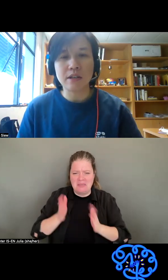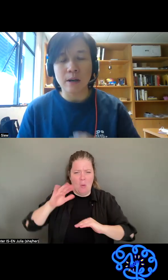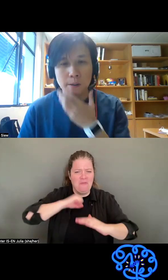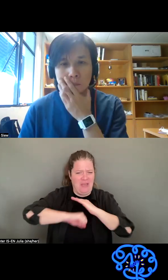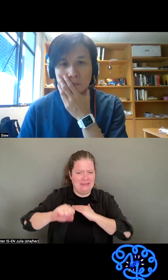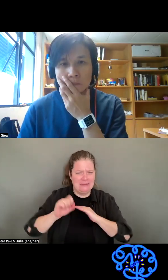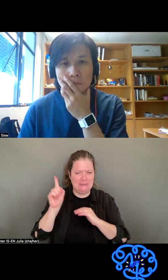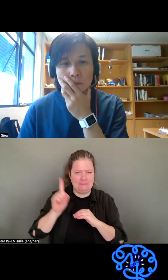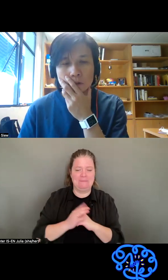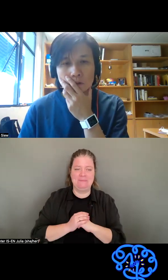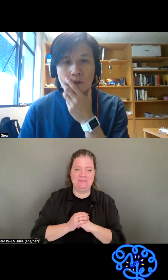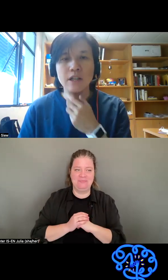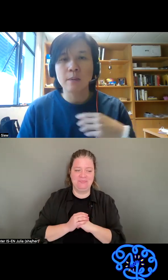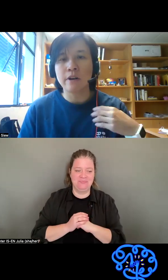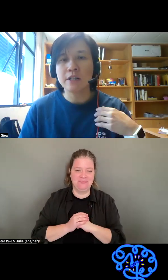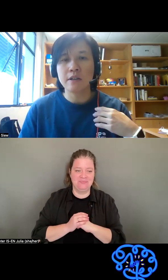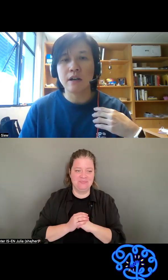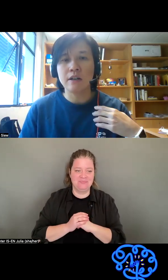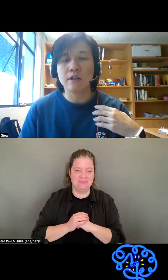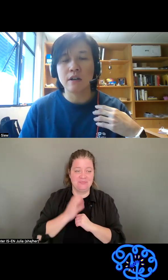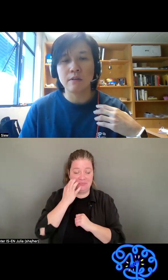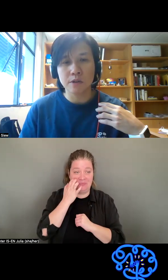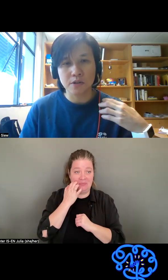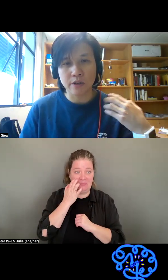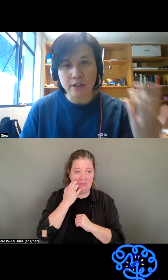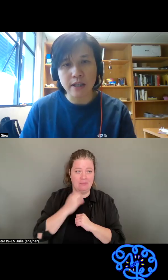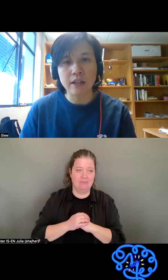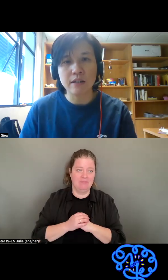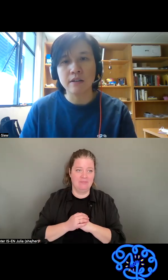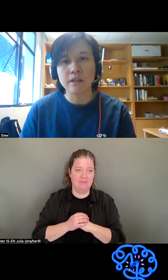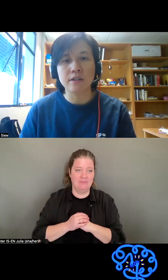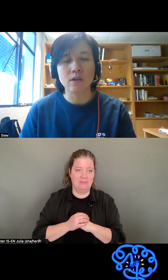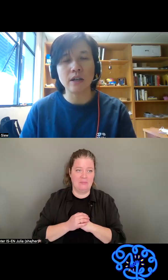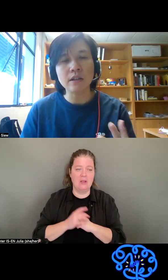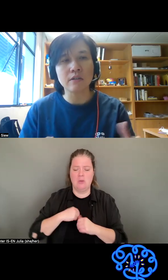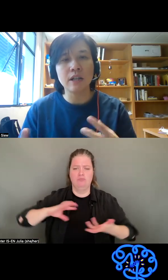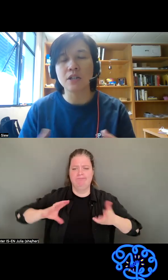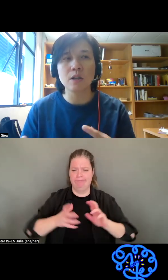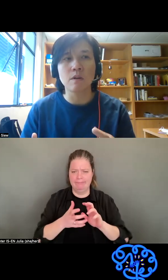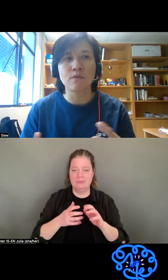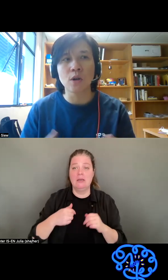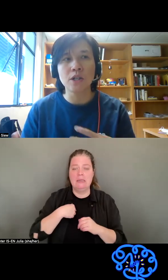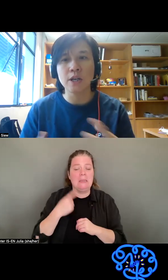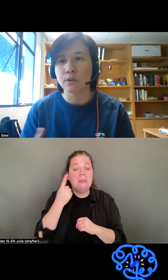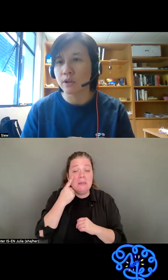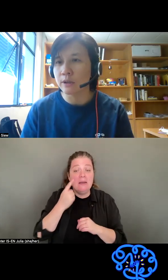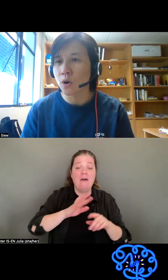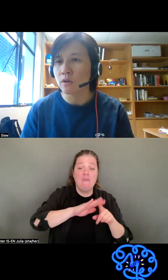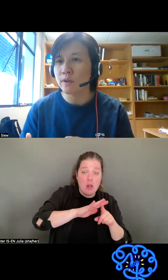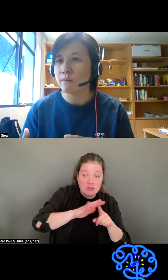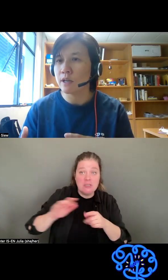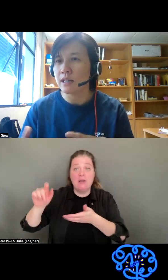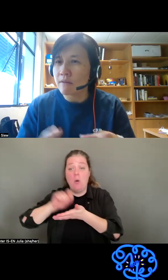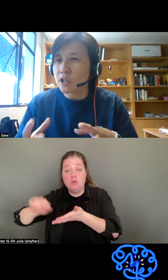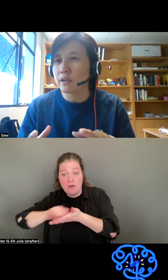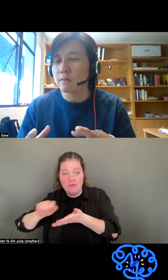let's sort of quickly summarize. Was trying to study this interrelationship of phonology and